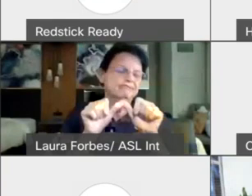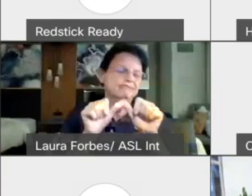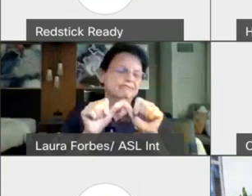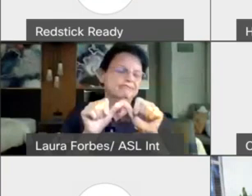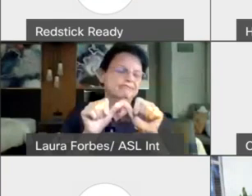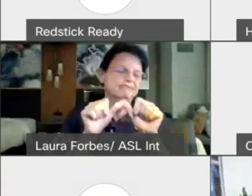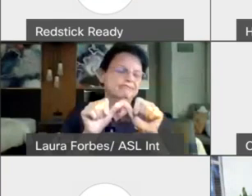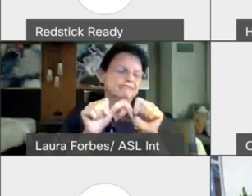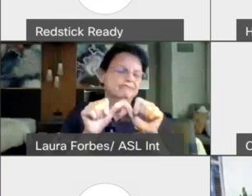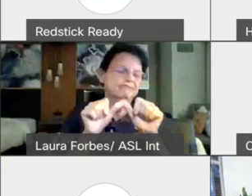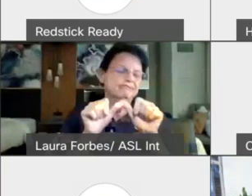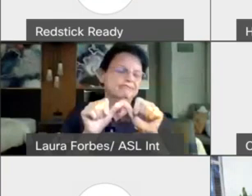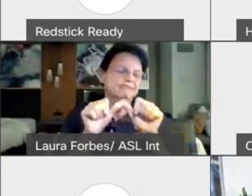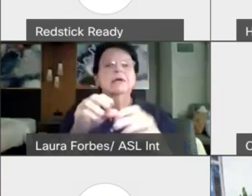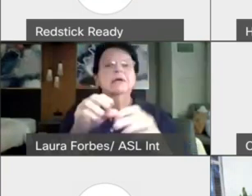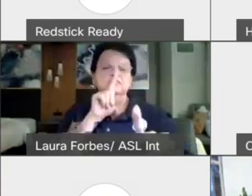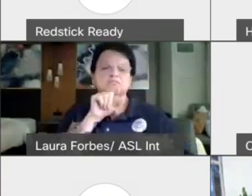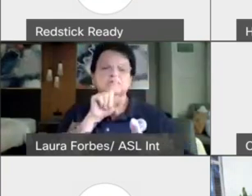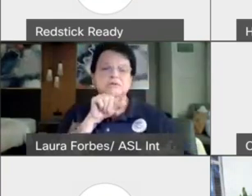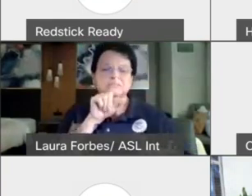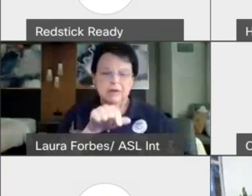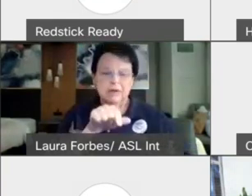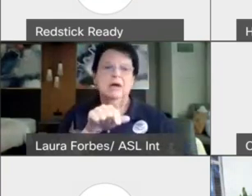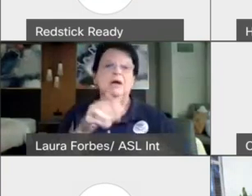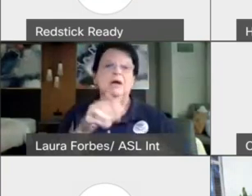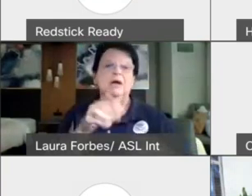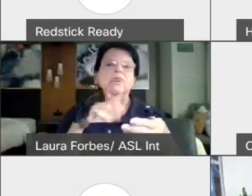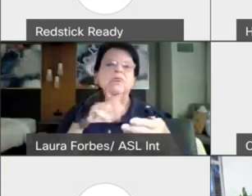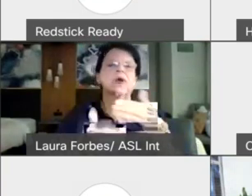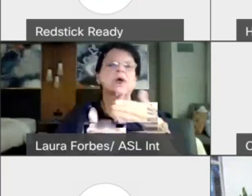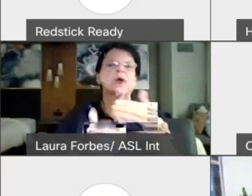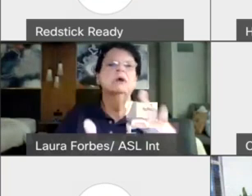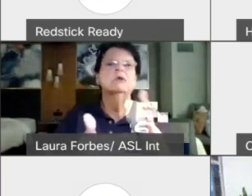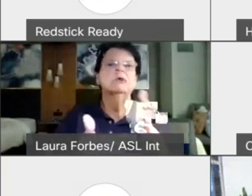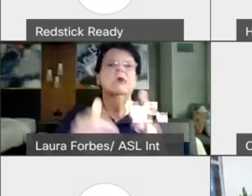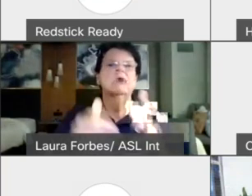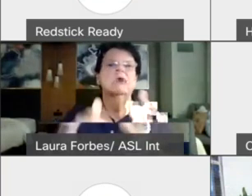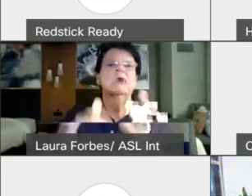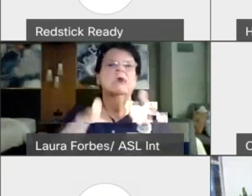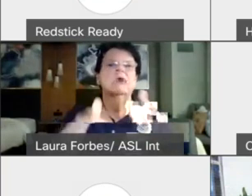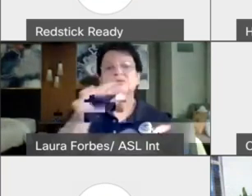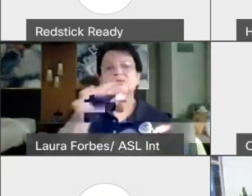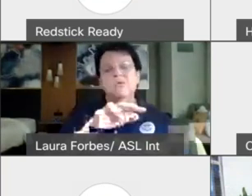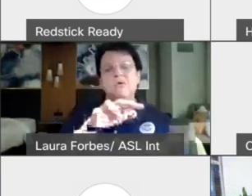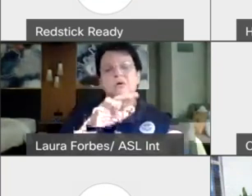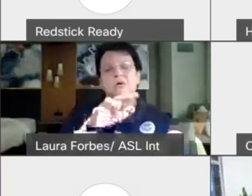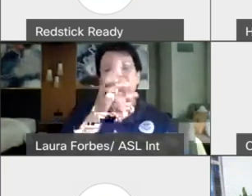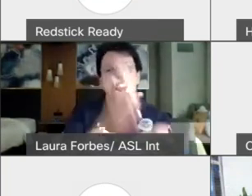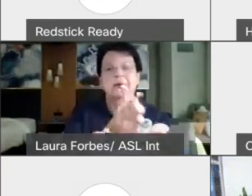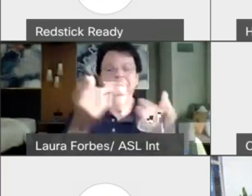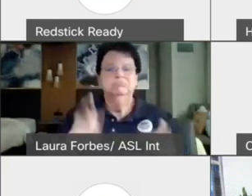in response mode. So once the storm goes away, we transition to recovery, which we are where we are